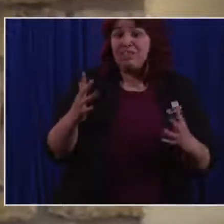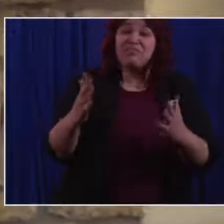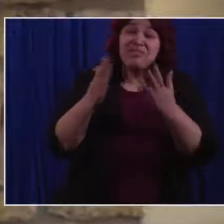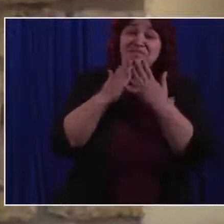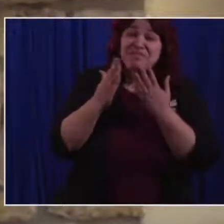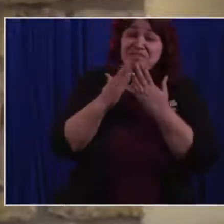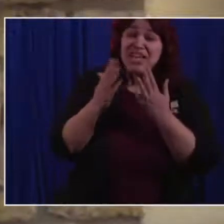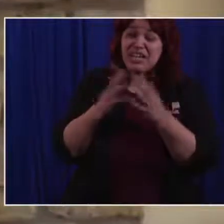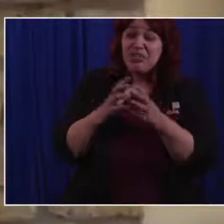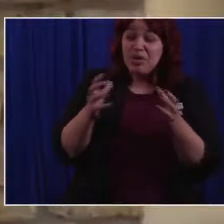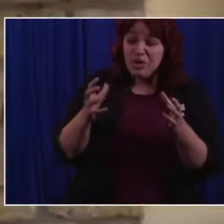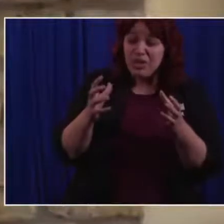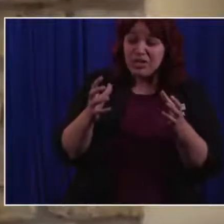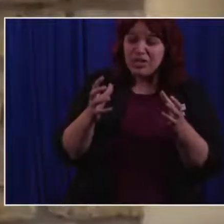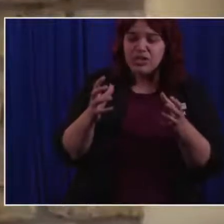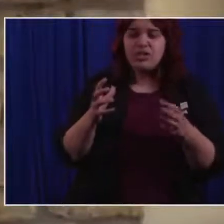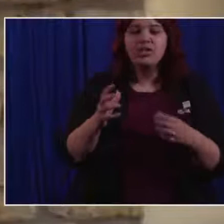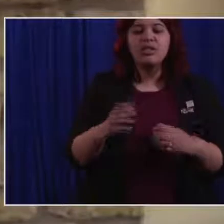Okay.